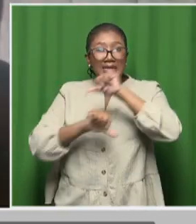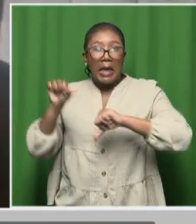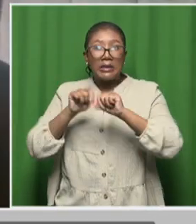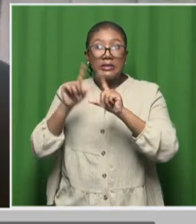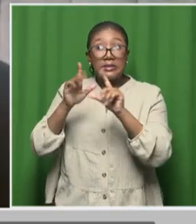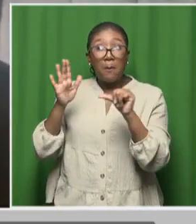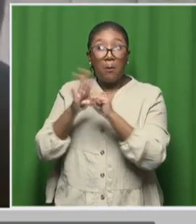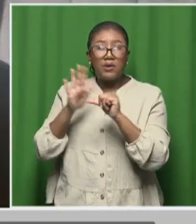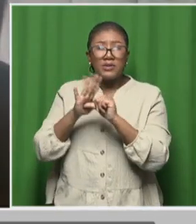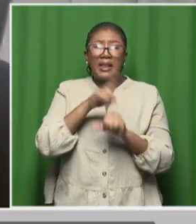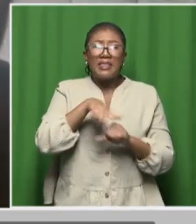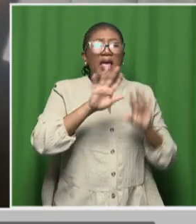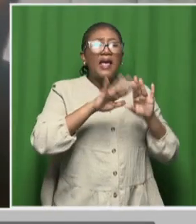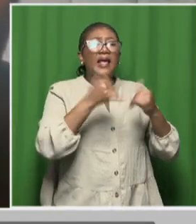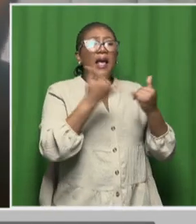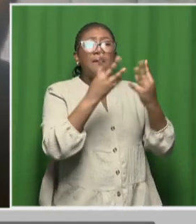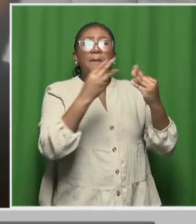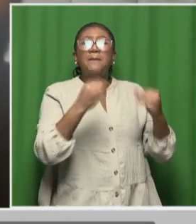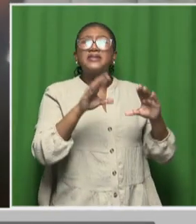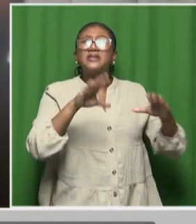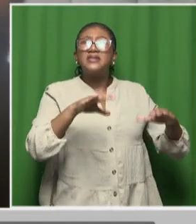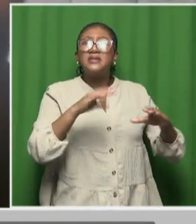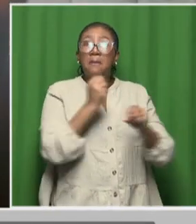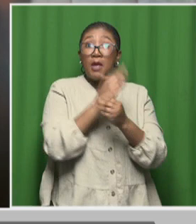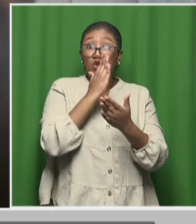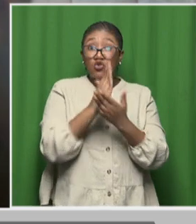organizations ensure data quality and integrity?